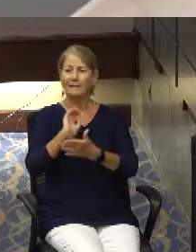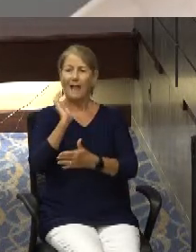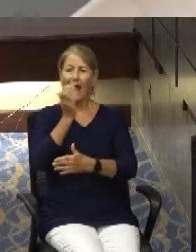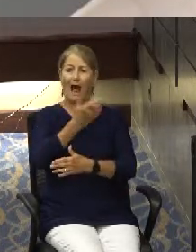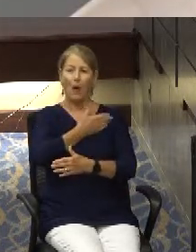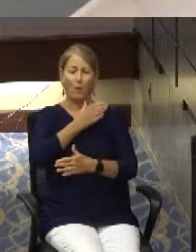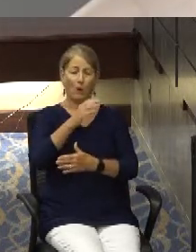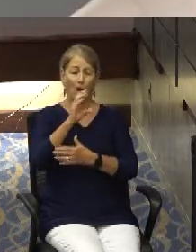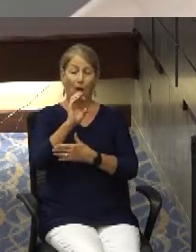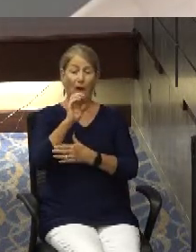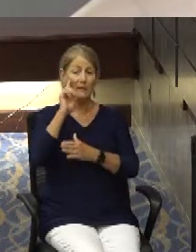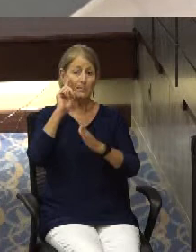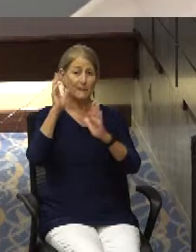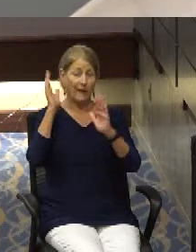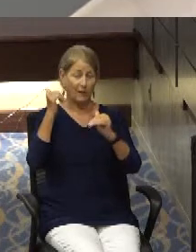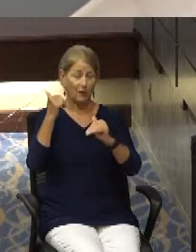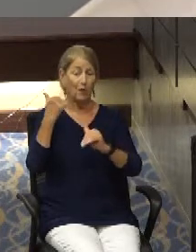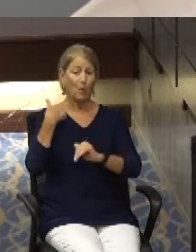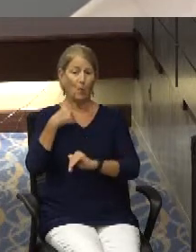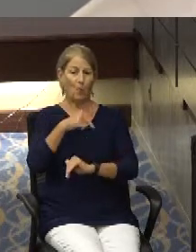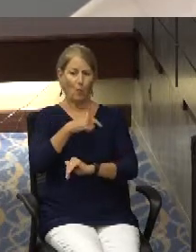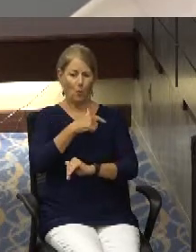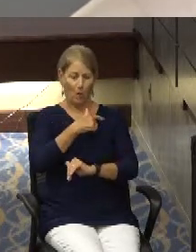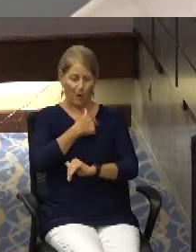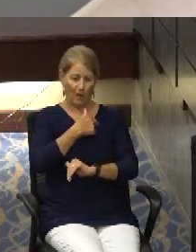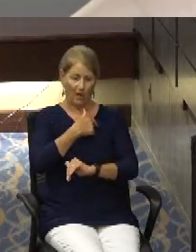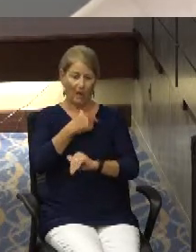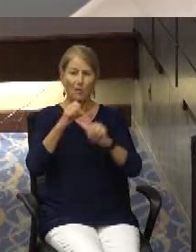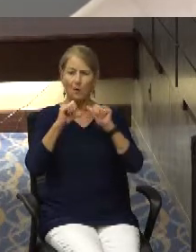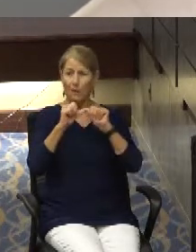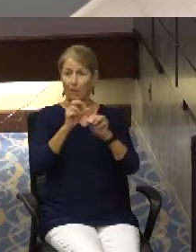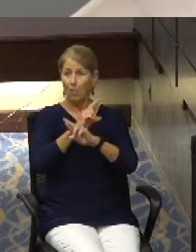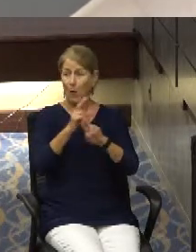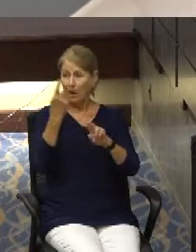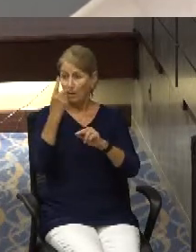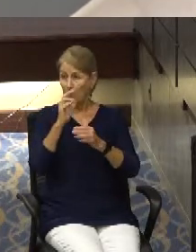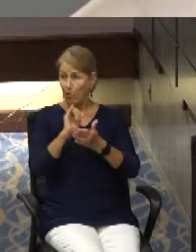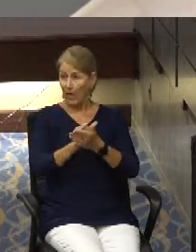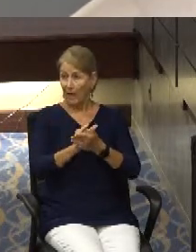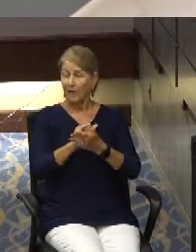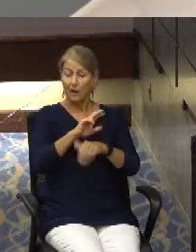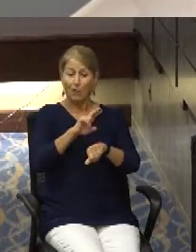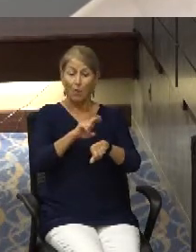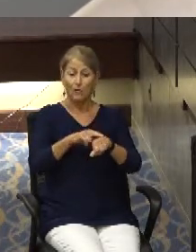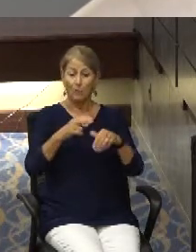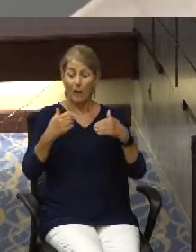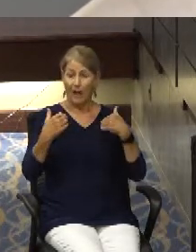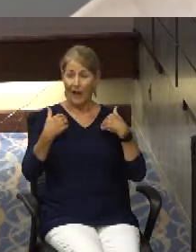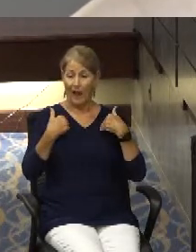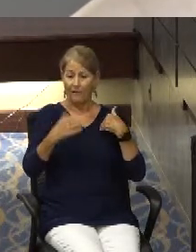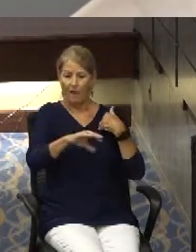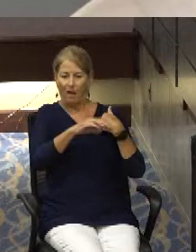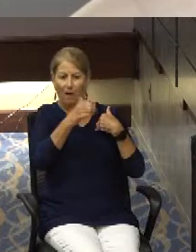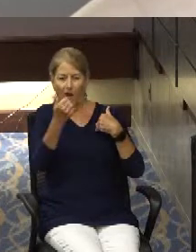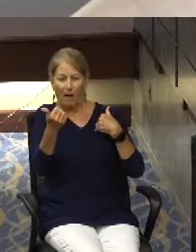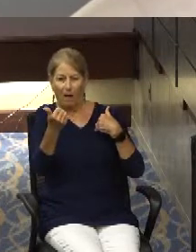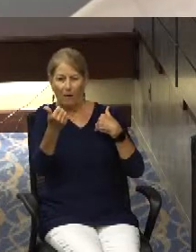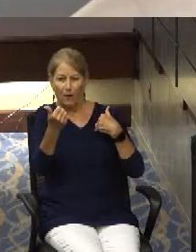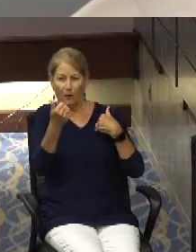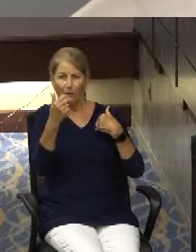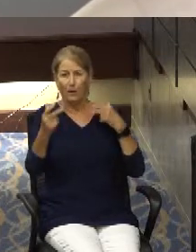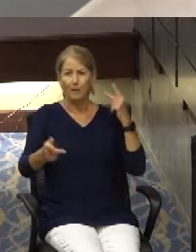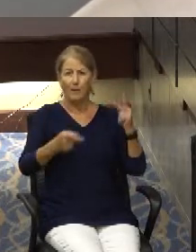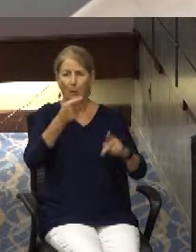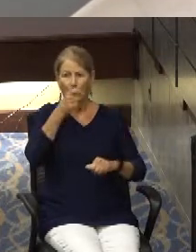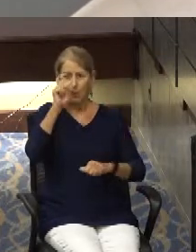Okay. And we remain ready to do that. Okay. Of course, we have other parties that we need their support, both